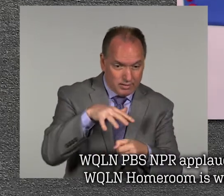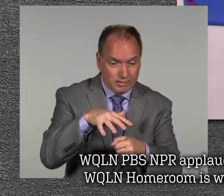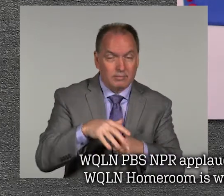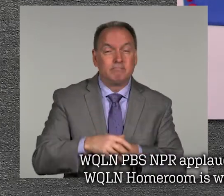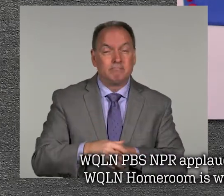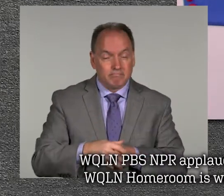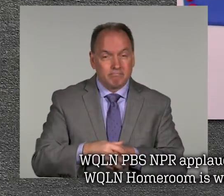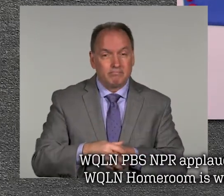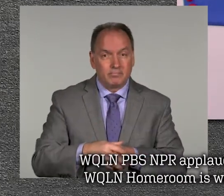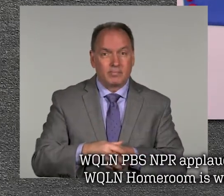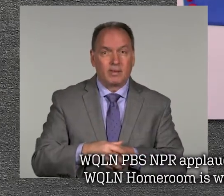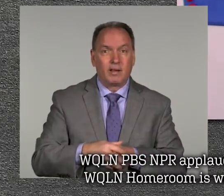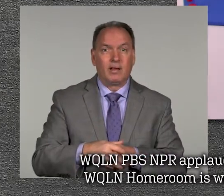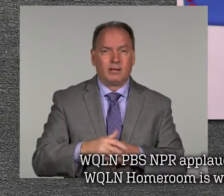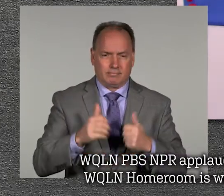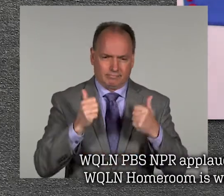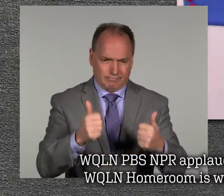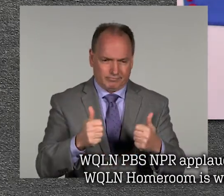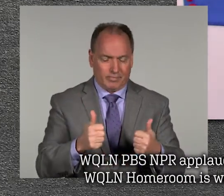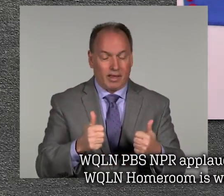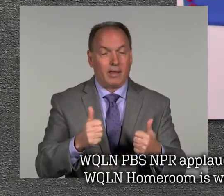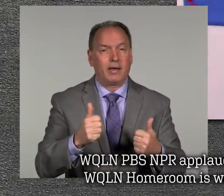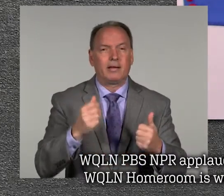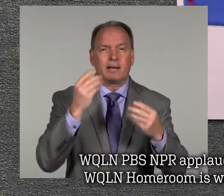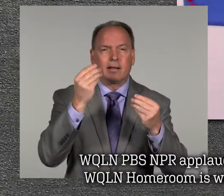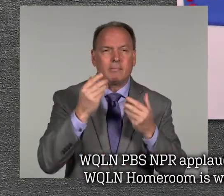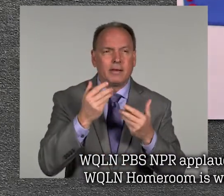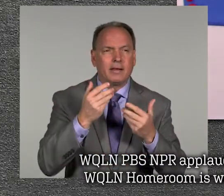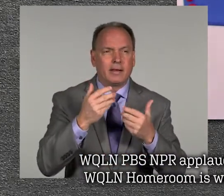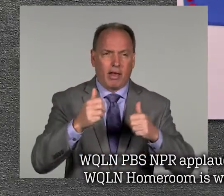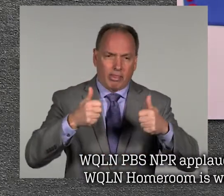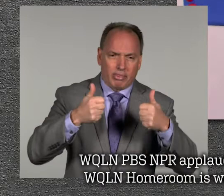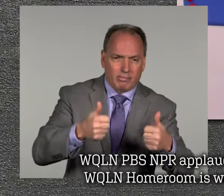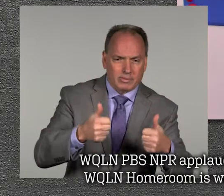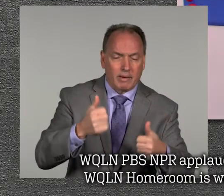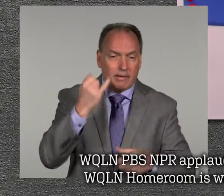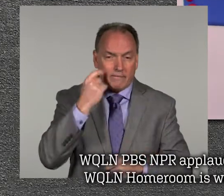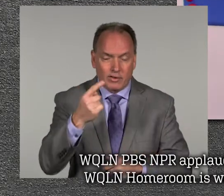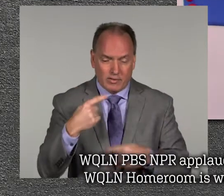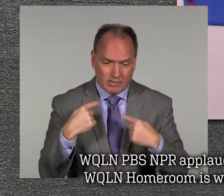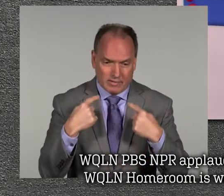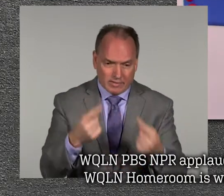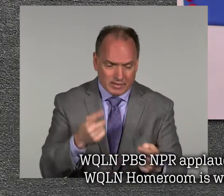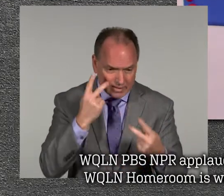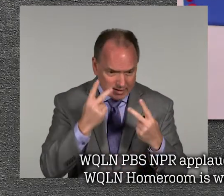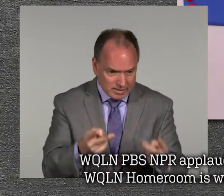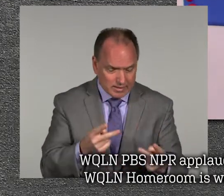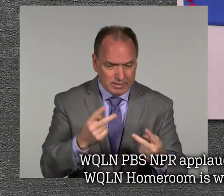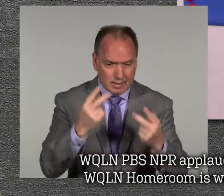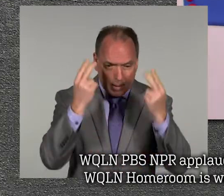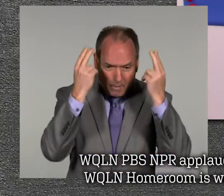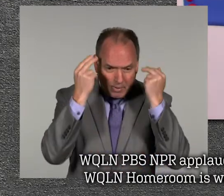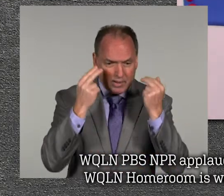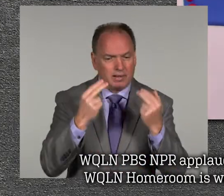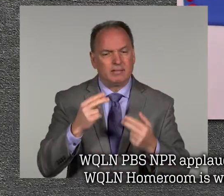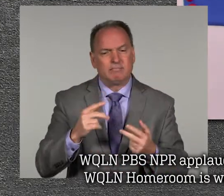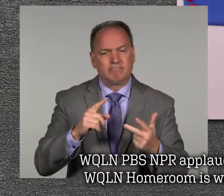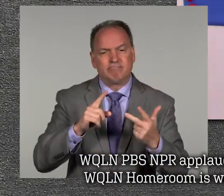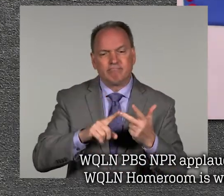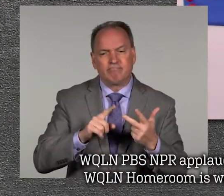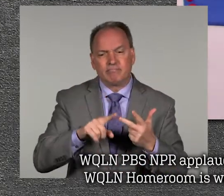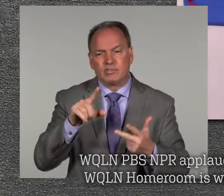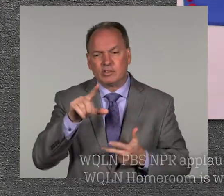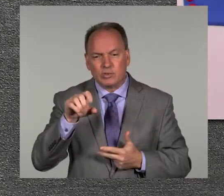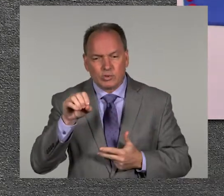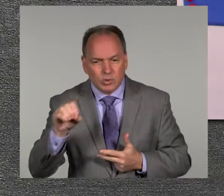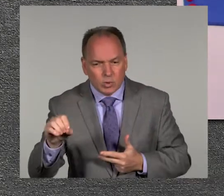anywhere. All right, I like seeing those thumbs. And give me a thumbs up if you've ever seen a bunny at a zoo